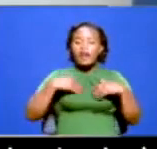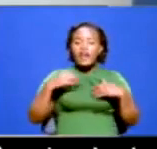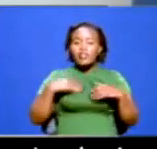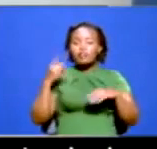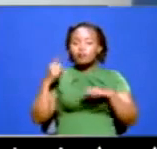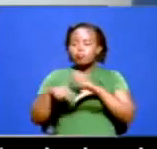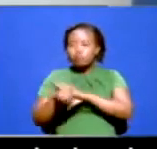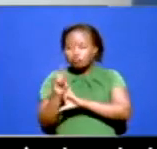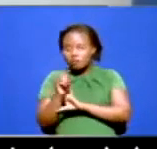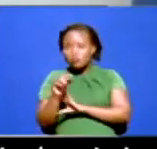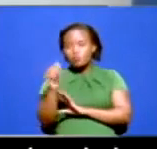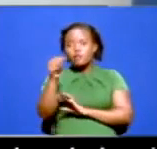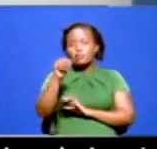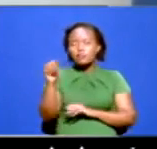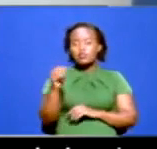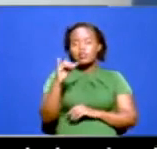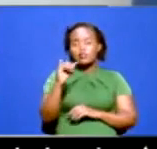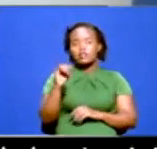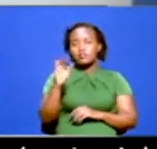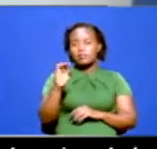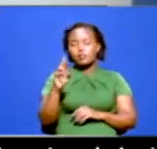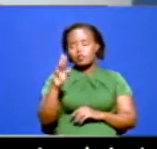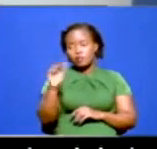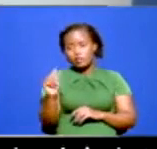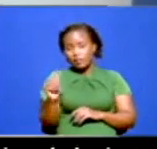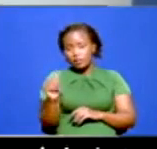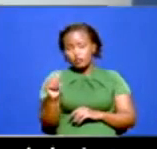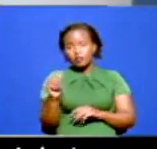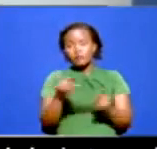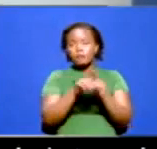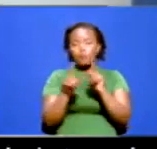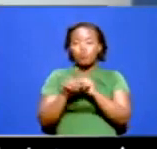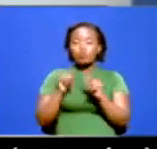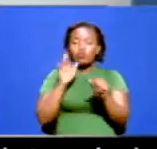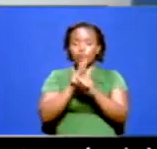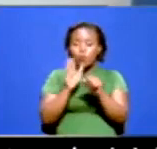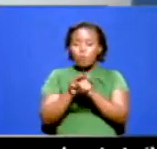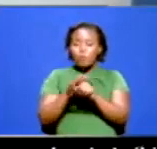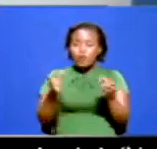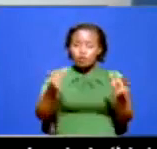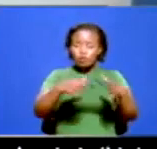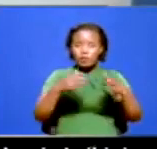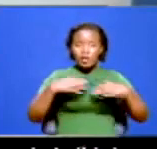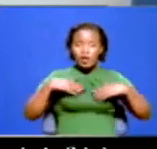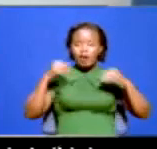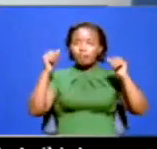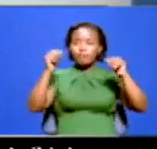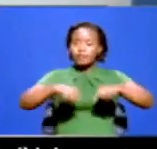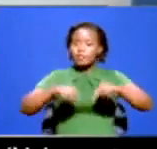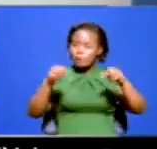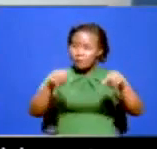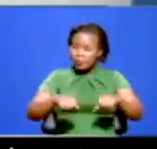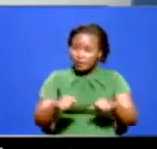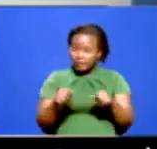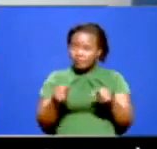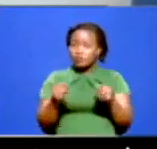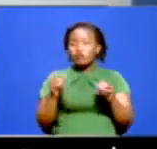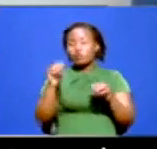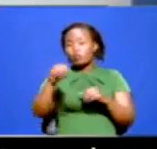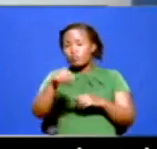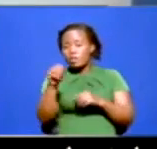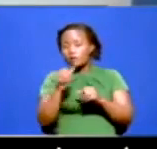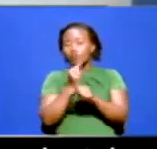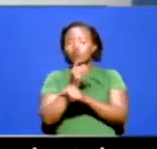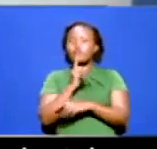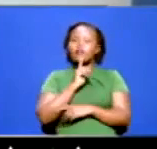Leone, okay, where a force had all these capabilities to be able to ensure that you hand